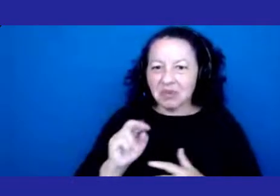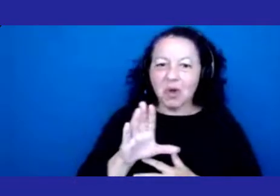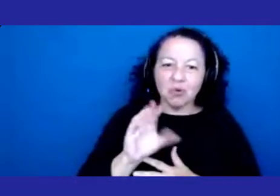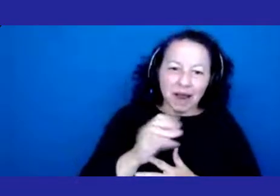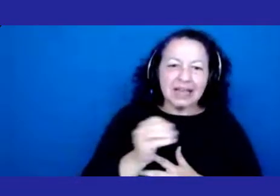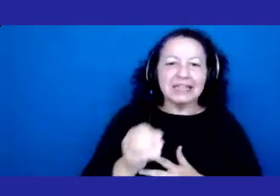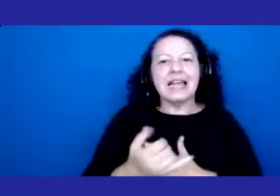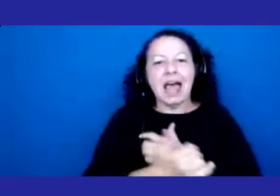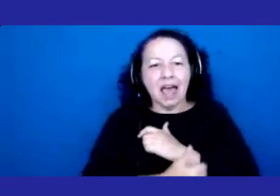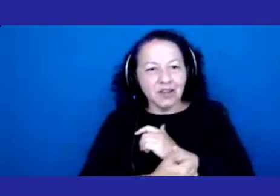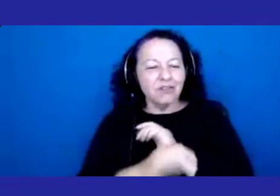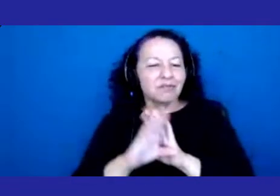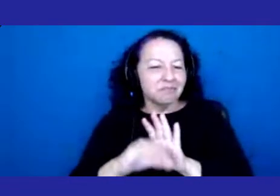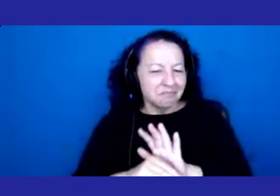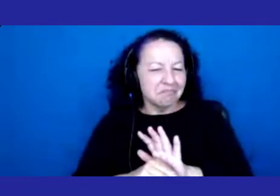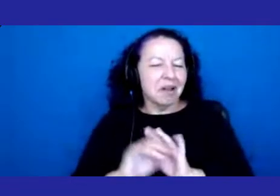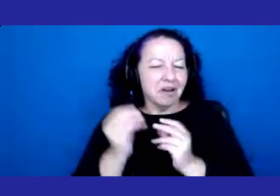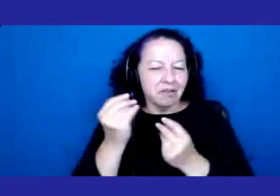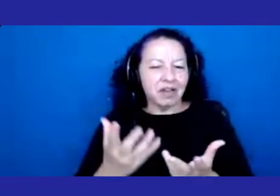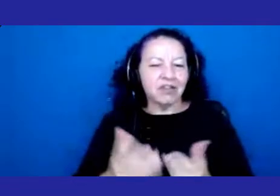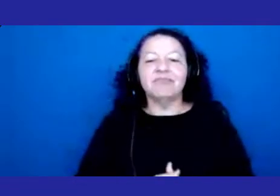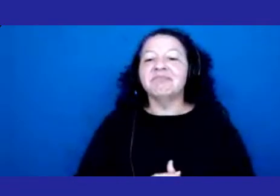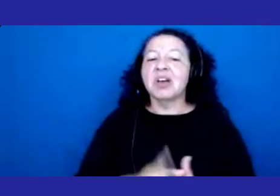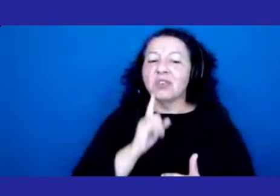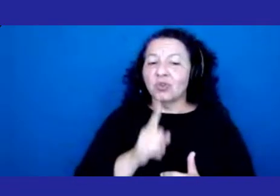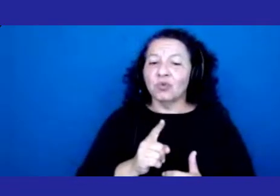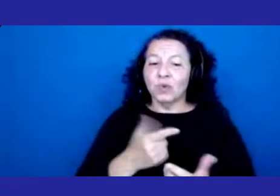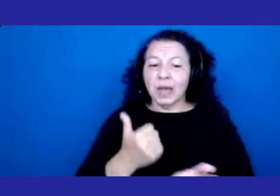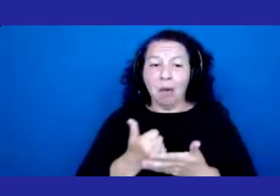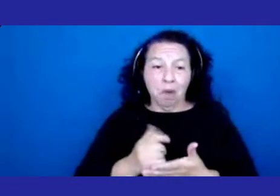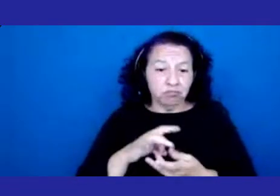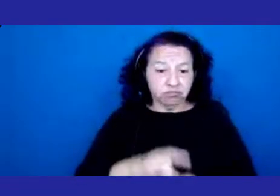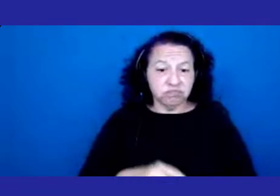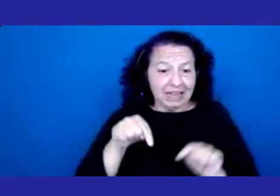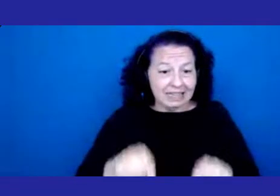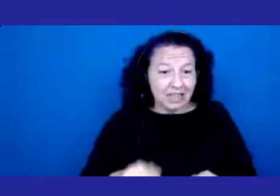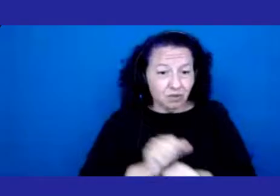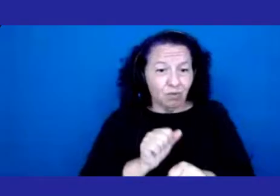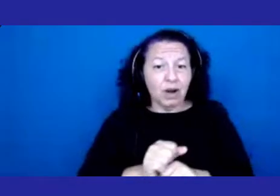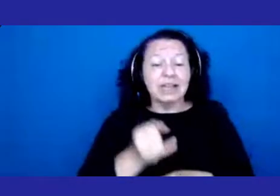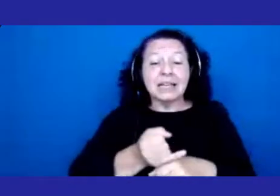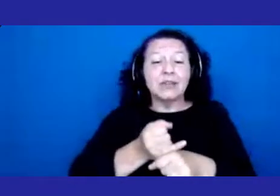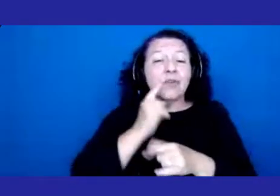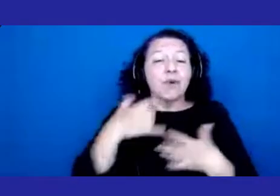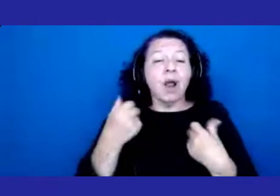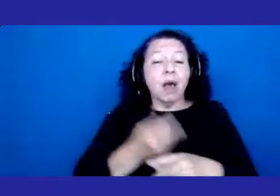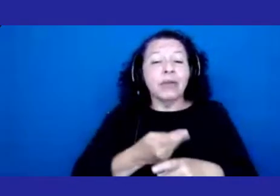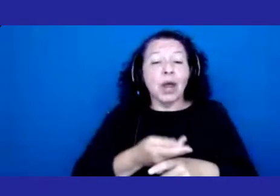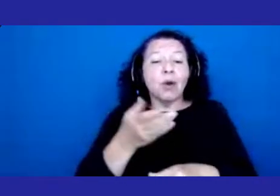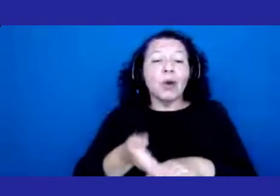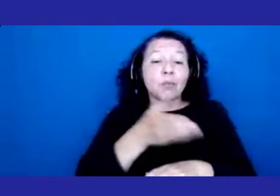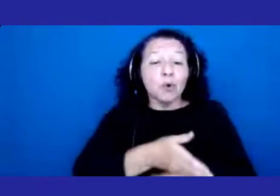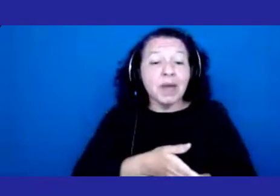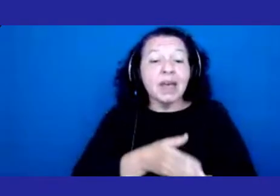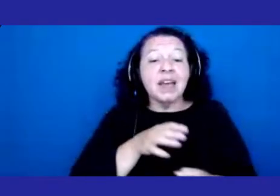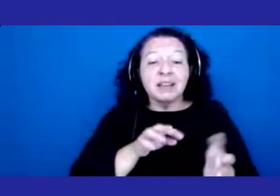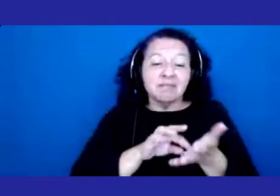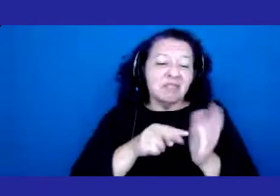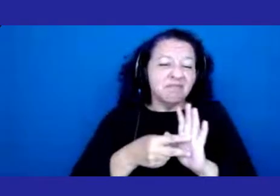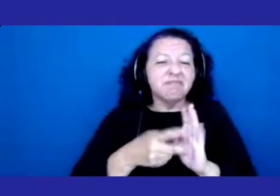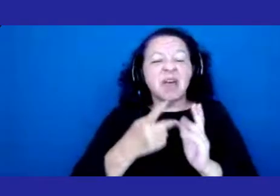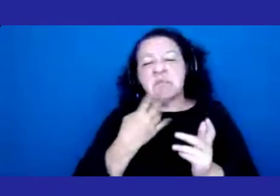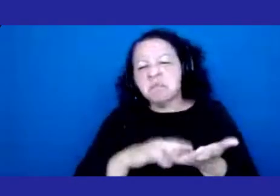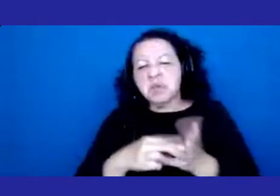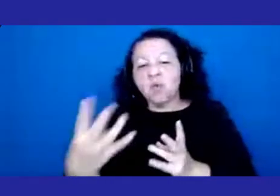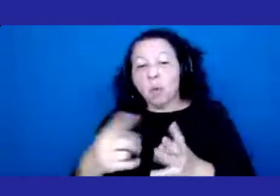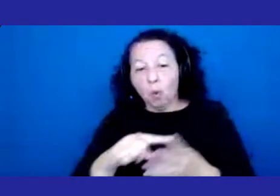data. So just to ground us in this type of work, the Institute for Healthcare Improvement defines 4 dimensions for validating race and